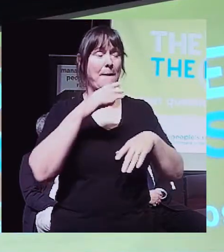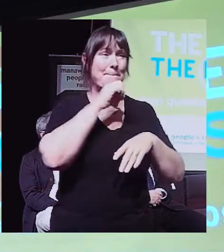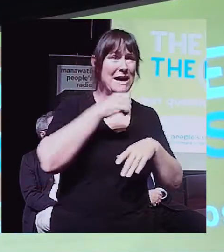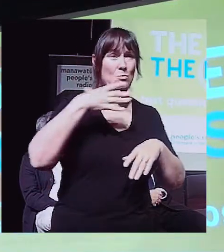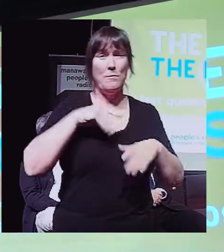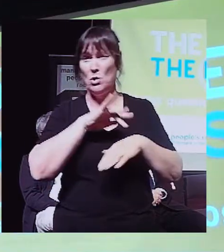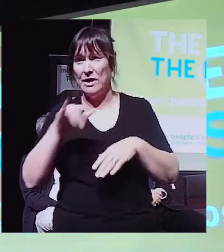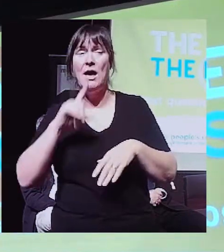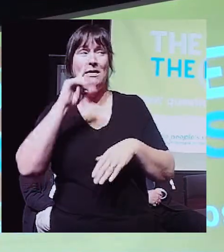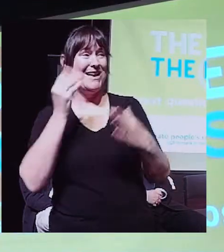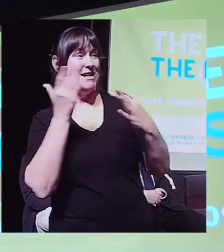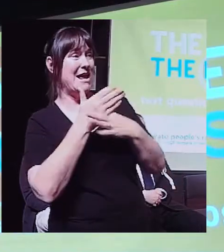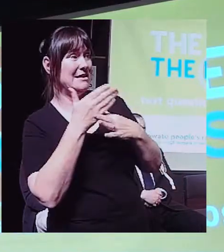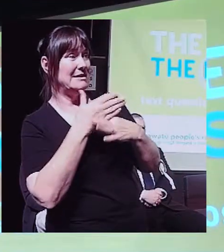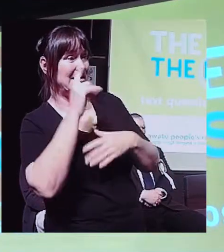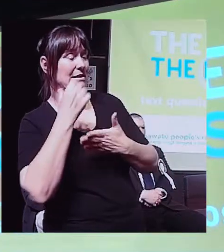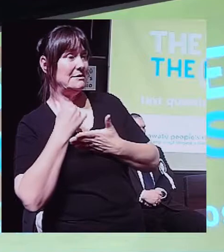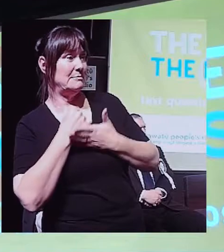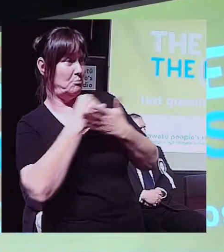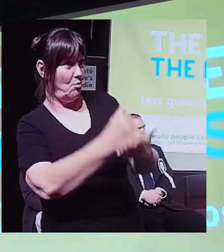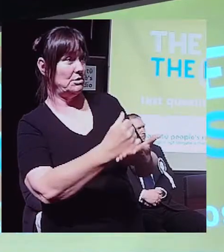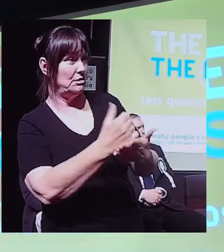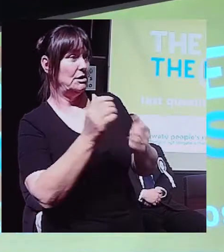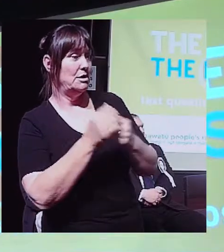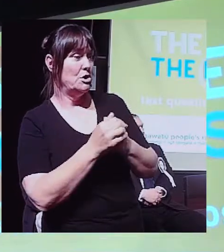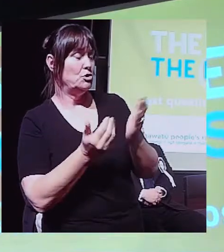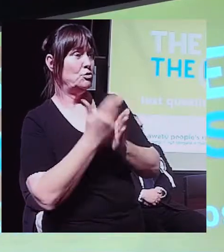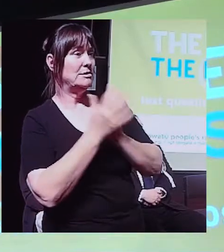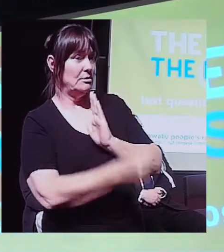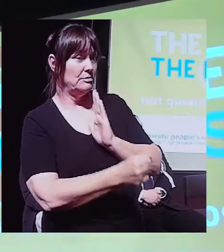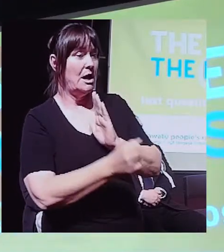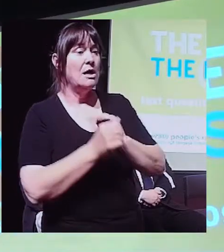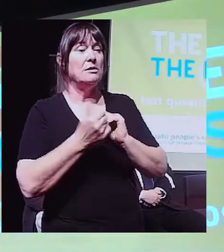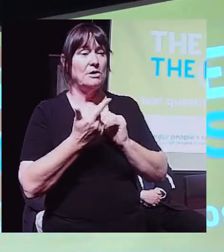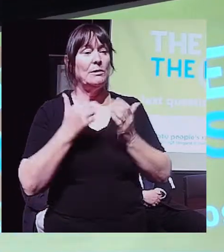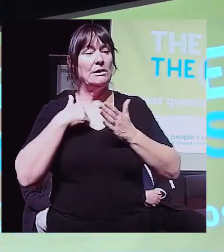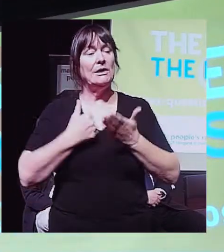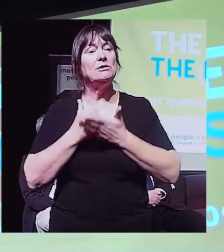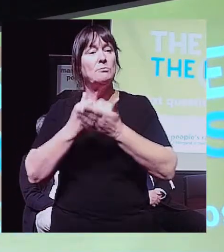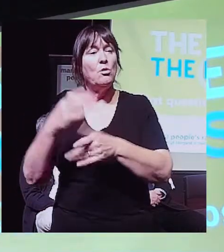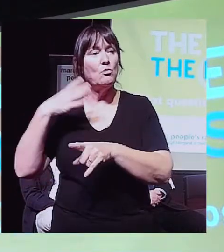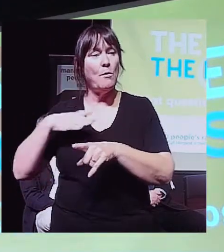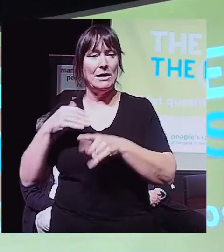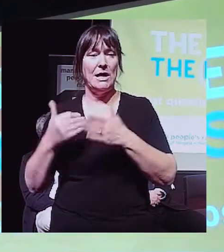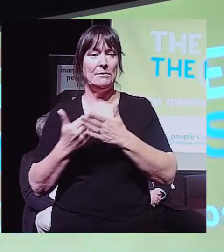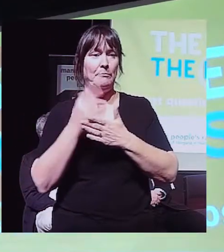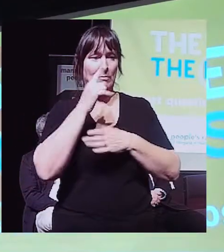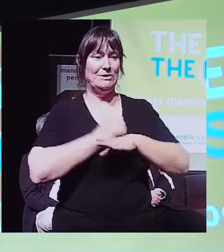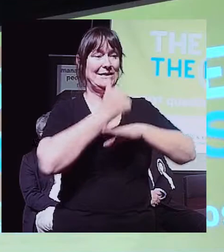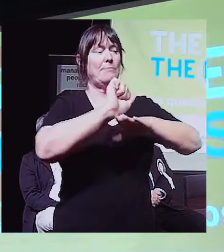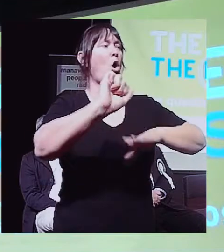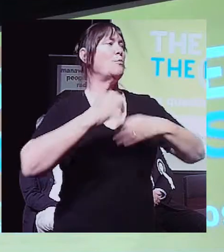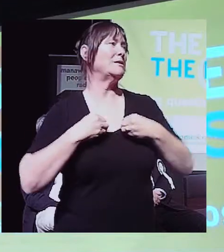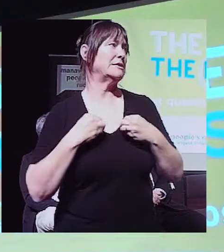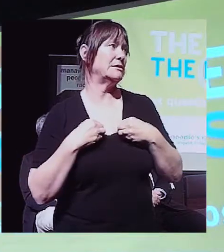able to access and able to support. One of the ways in which we grow out of this is by supporting women and supporting young entrepreneurs to start up their own businesses